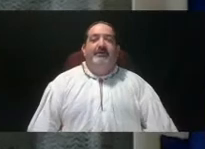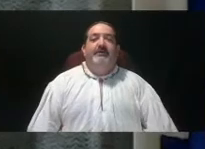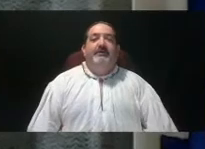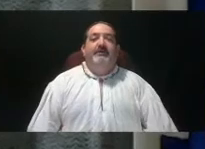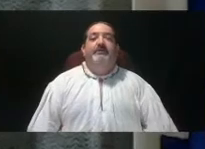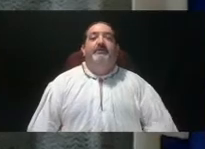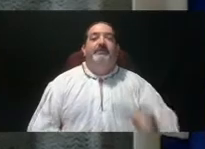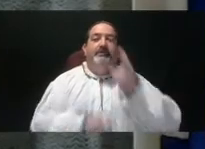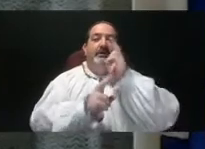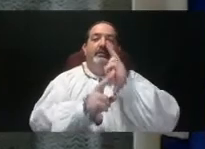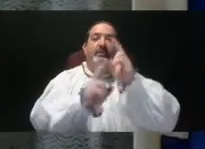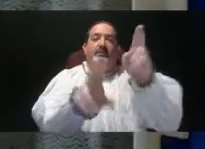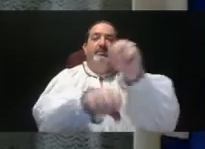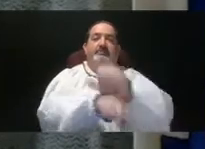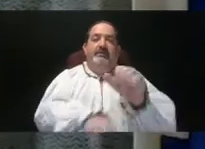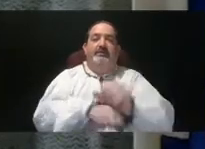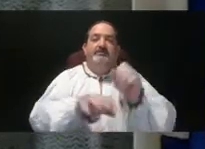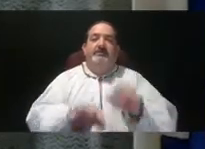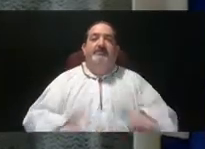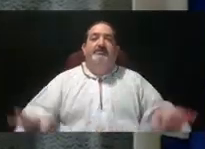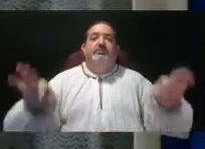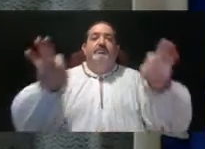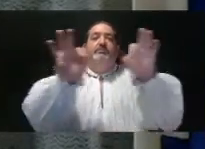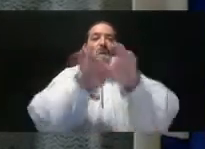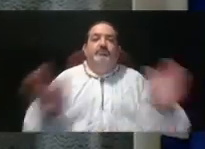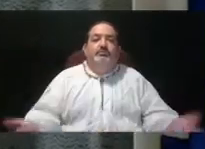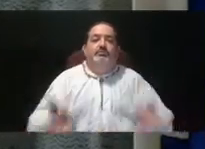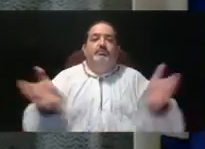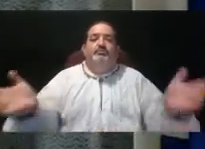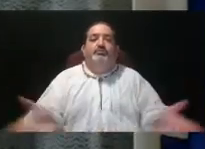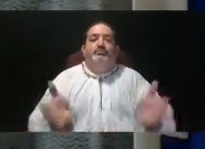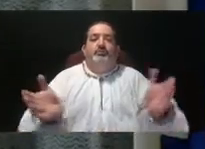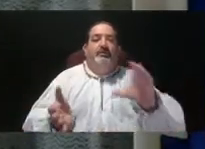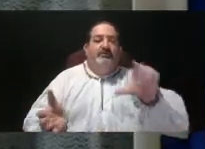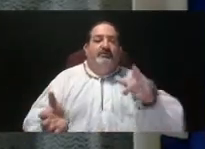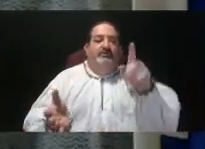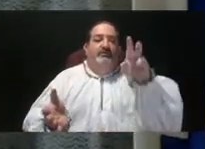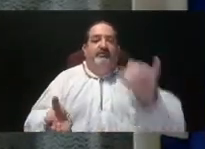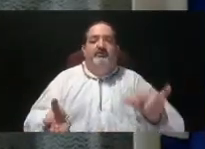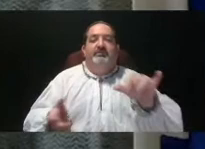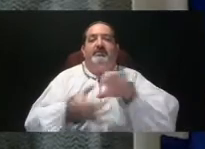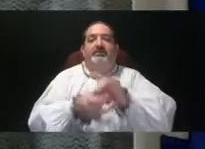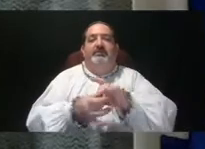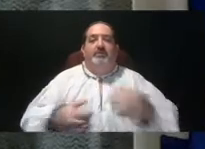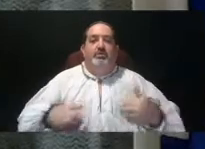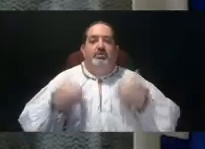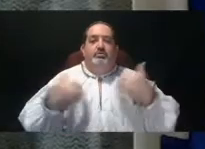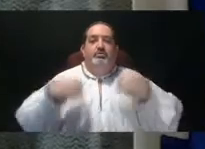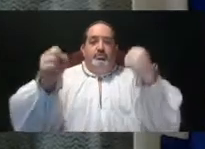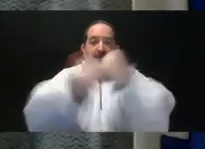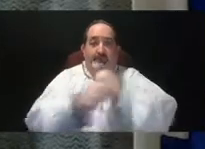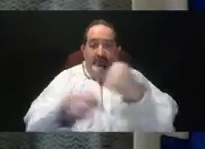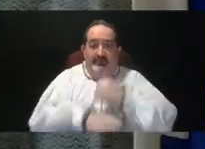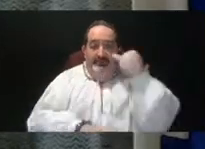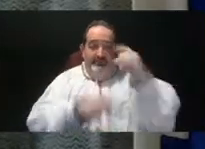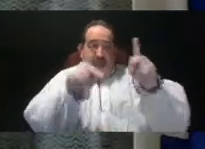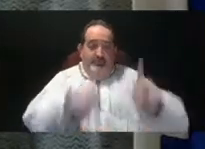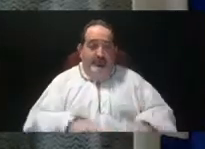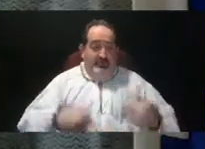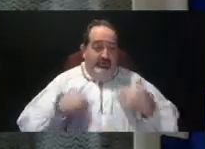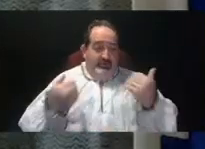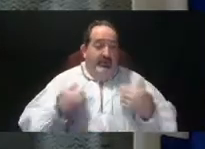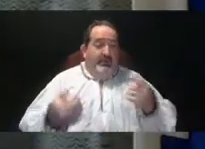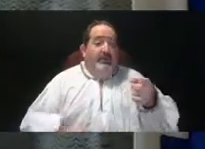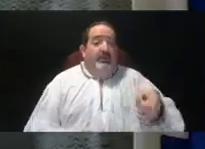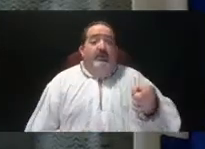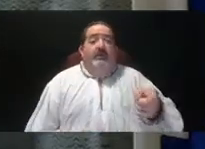It is an honorable task and worthwhile to encourage and foster chivalry in the area of youth combat. And when one of tender years